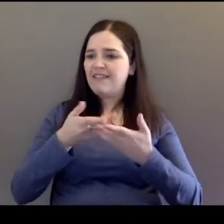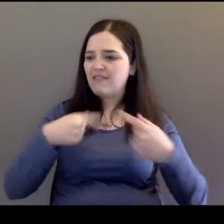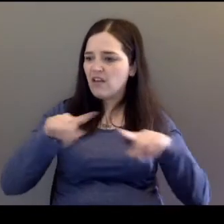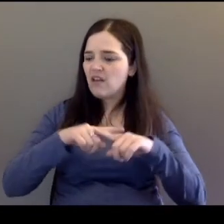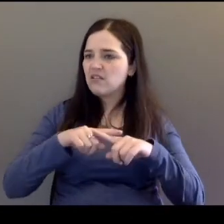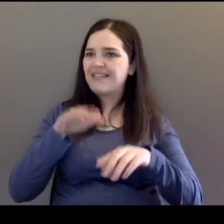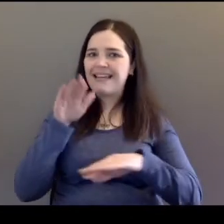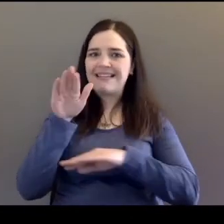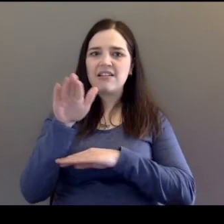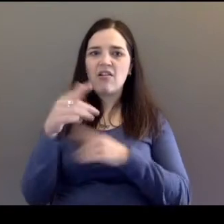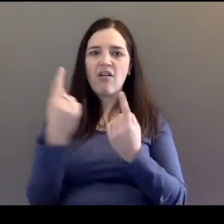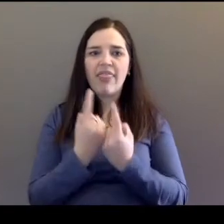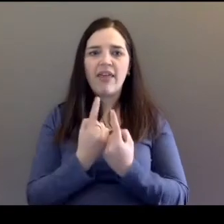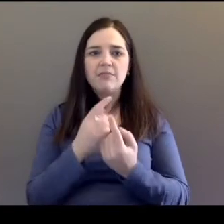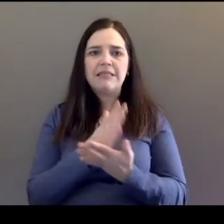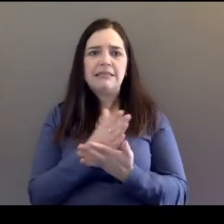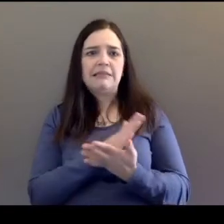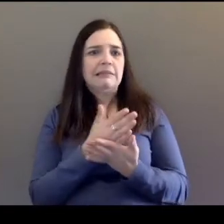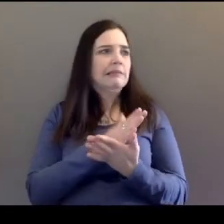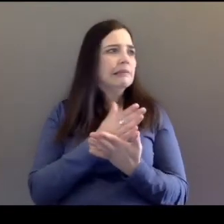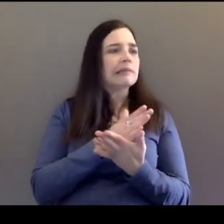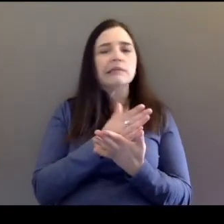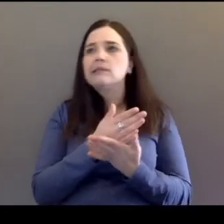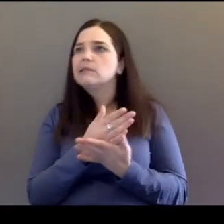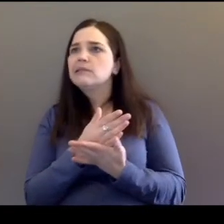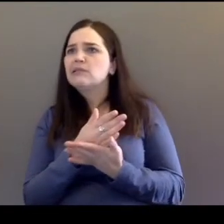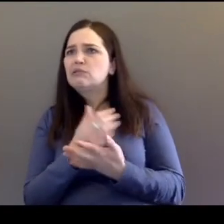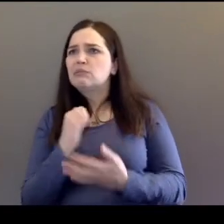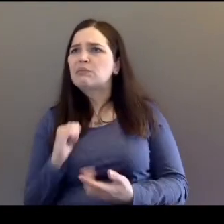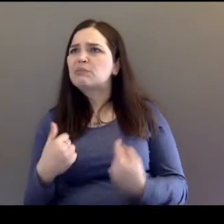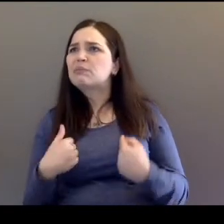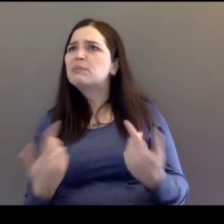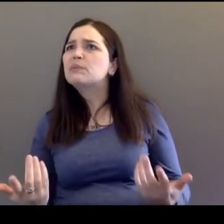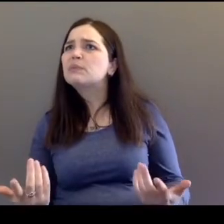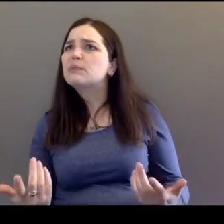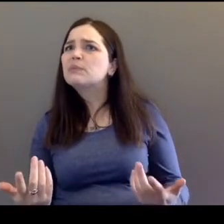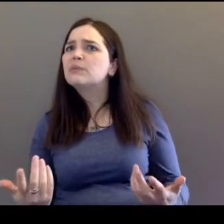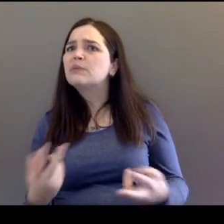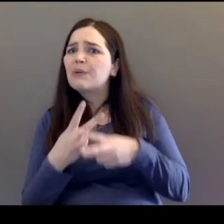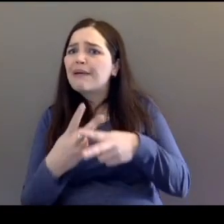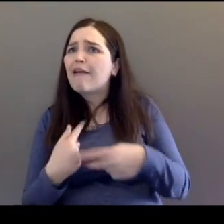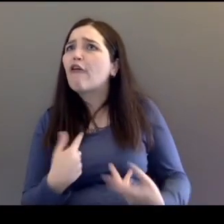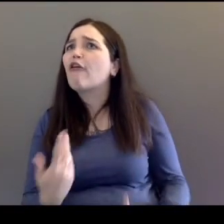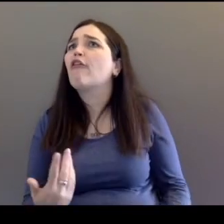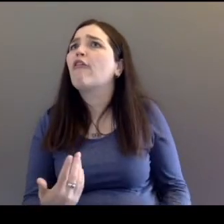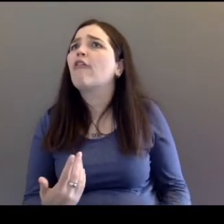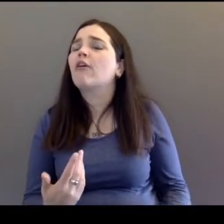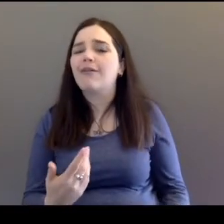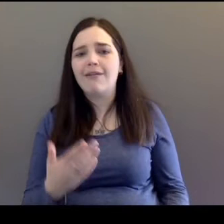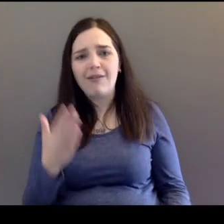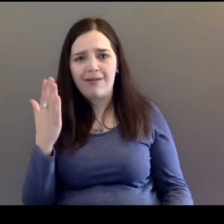then we always have that insecurity. "Don't you care?" Of course he cares.